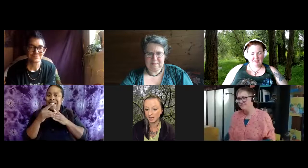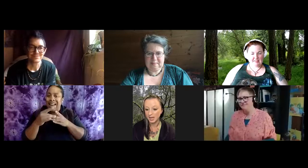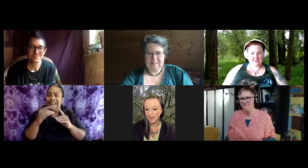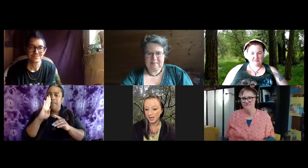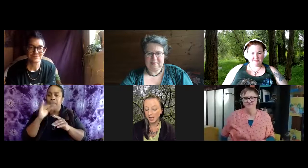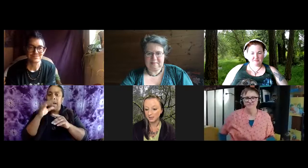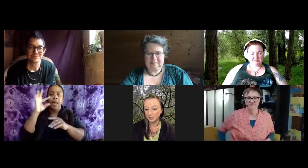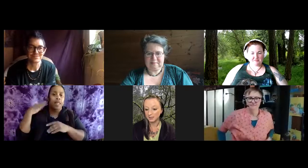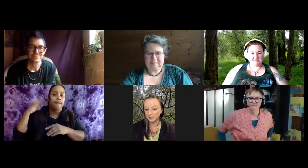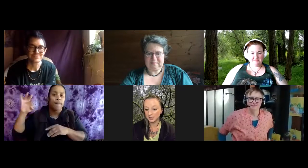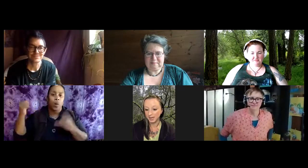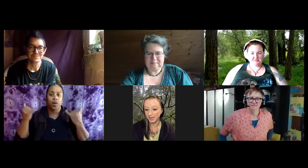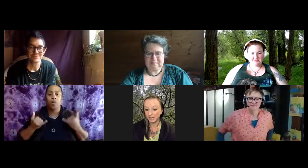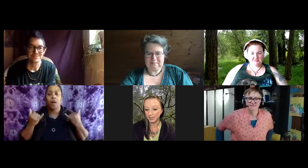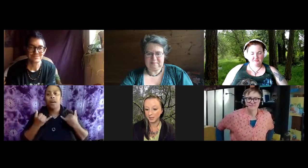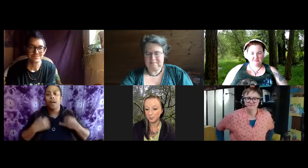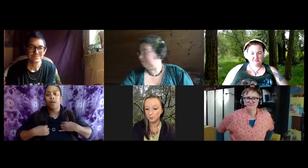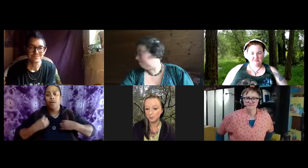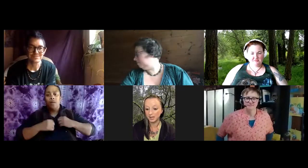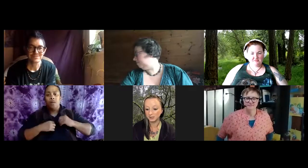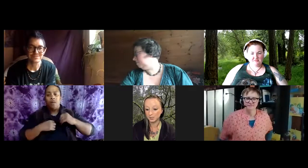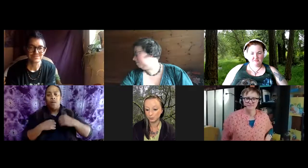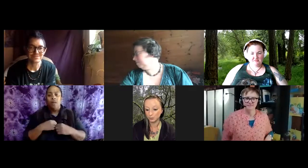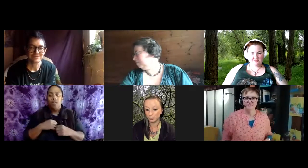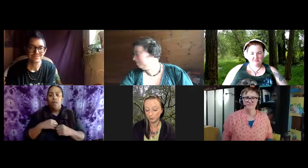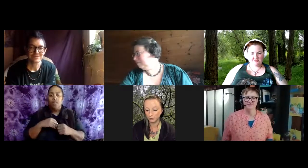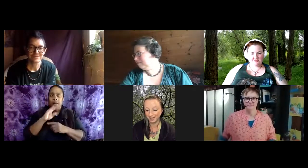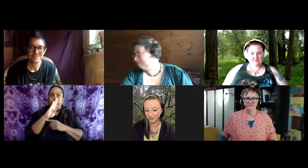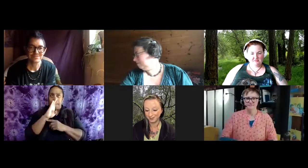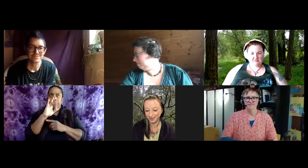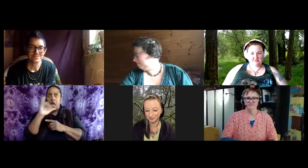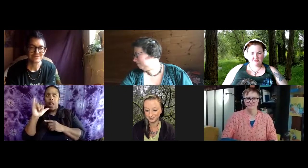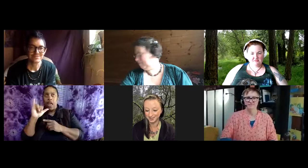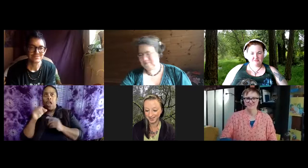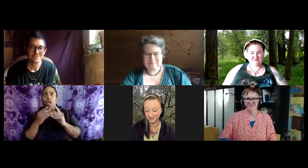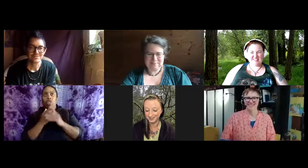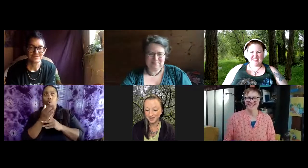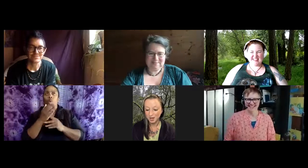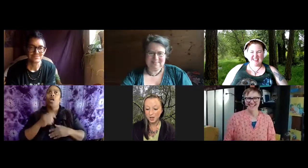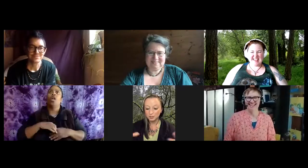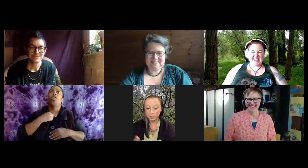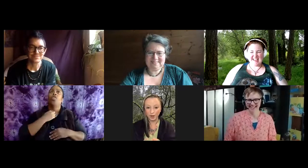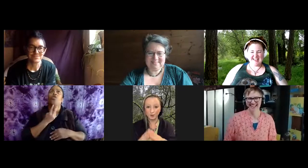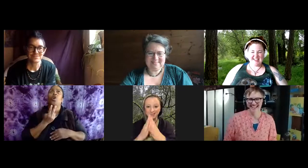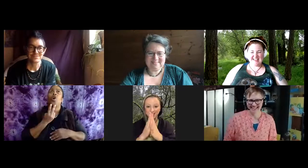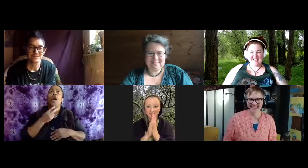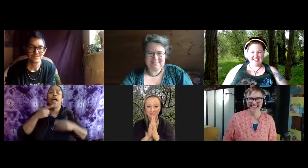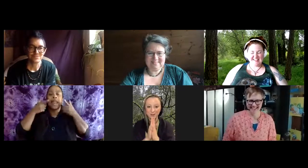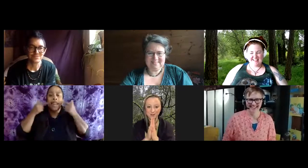now. And it is a belly through the throat laughing exercise.